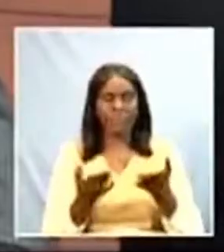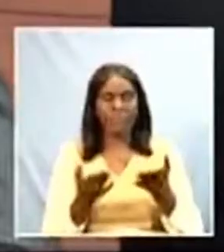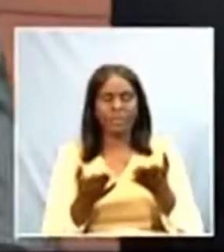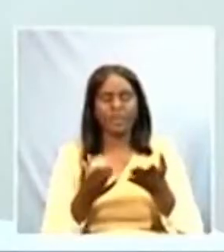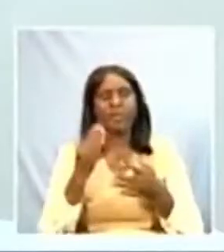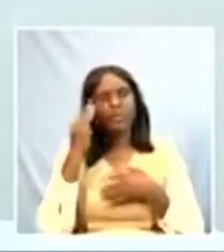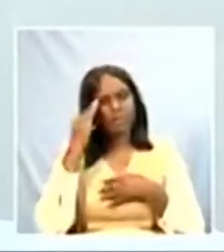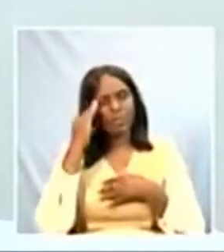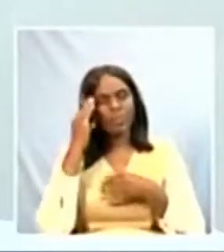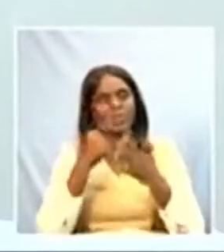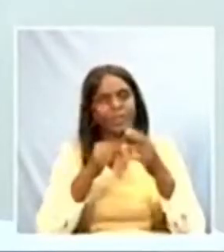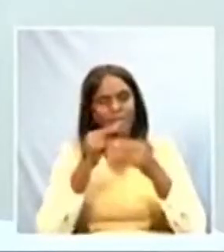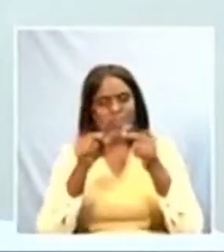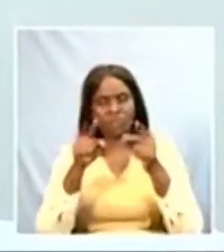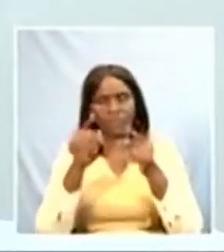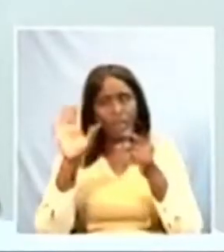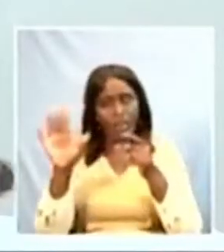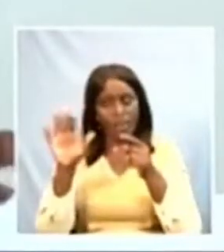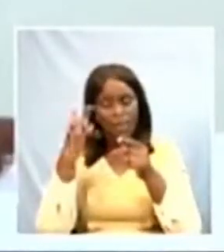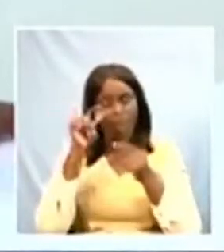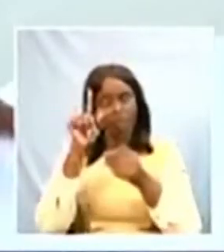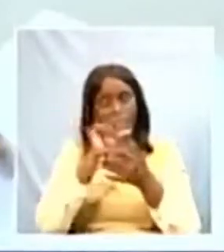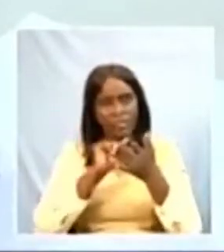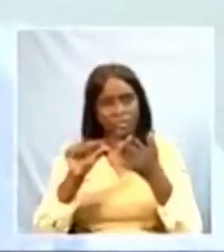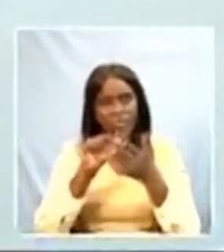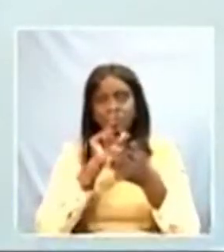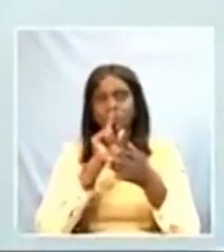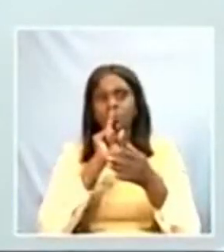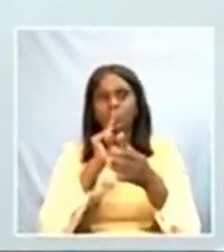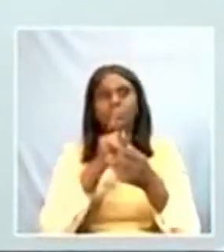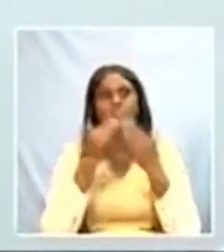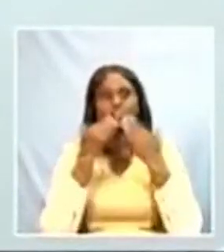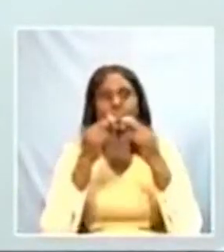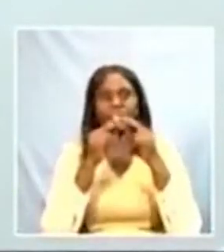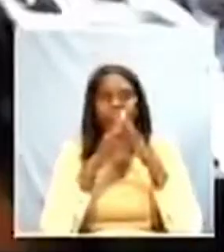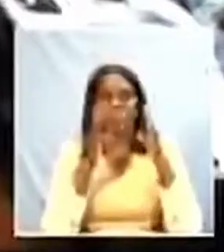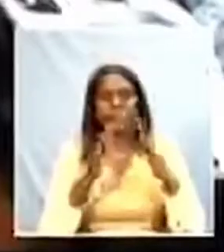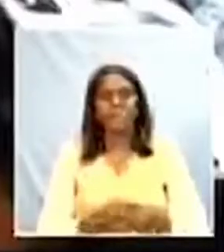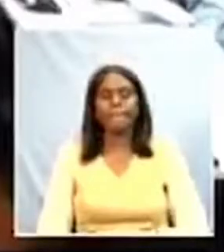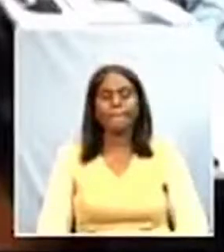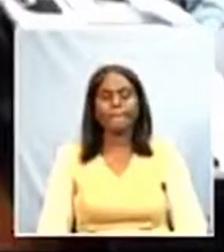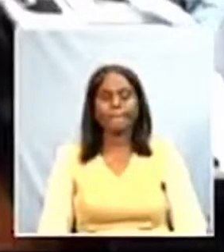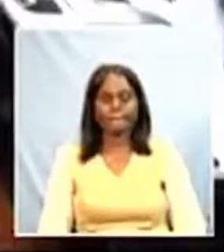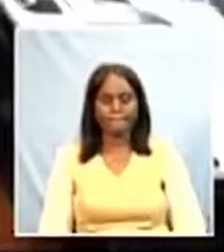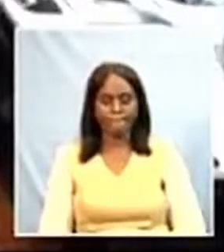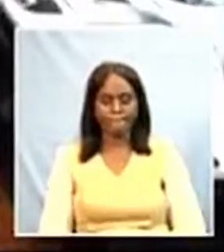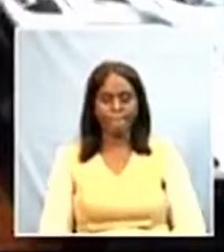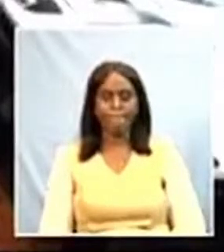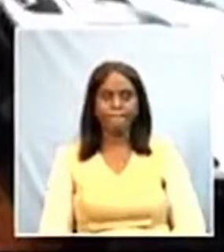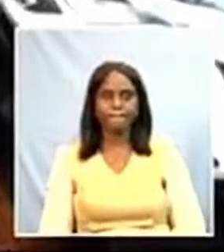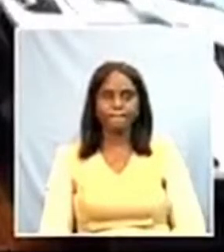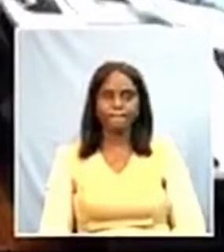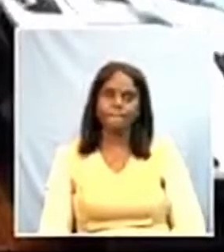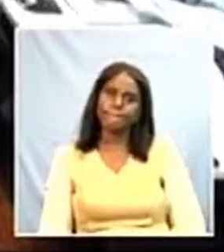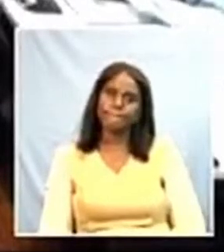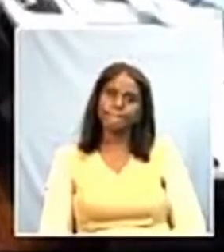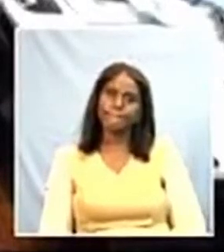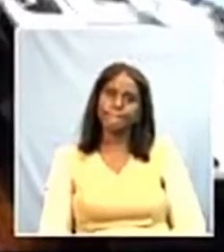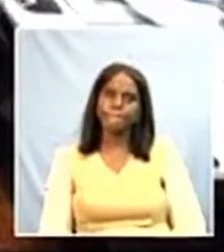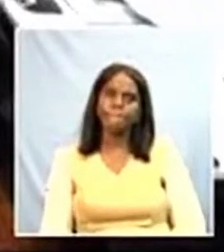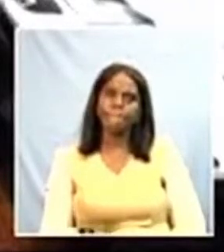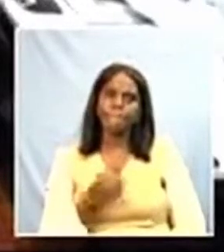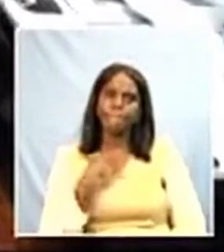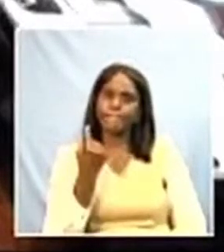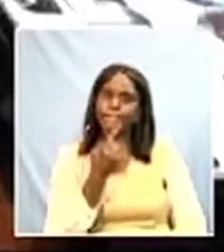We know what it means when you are there for 1 week. Sure, thank you so much. Chair, allow me to ask a peripheral question to ask